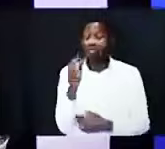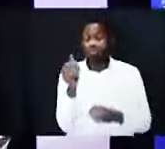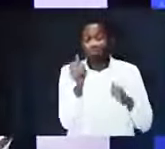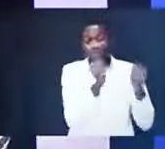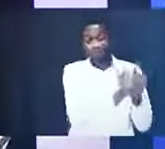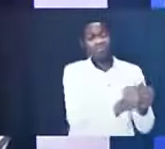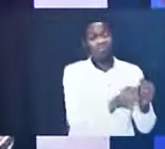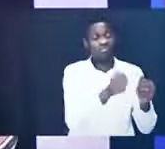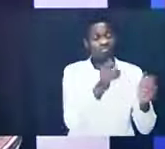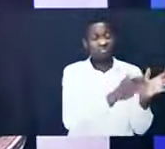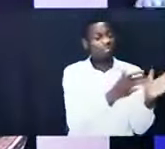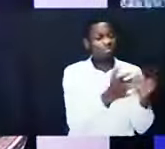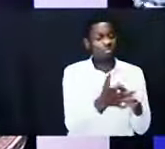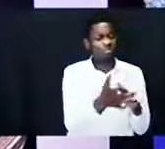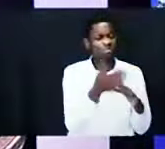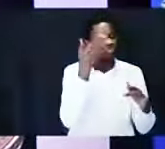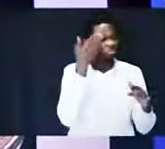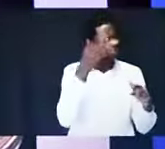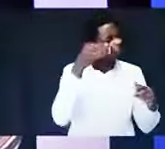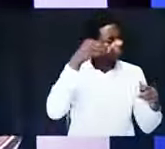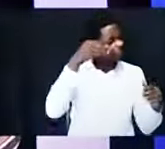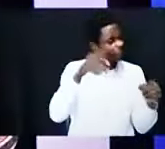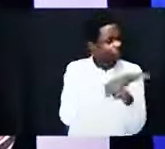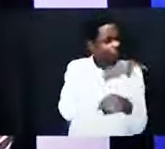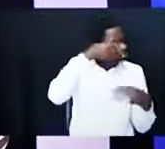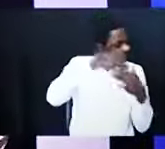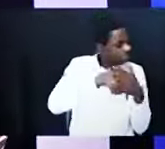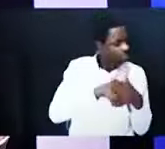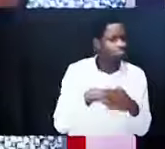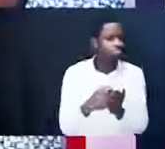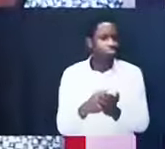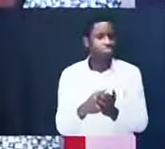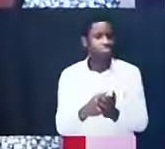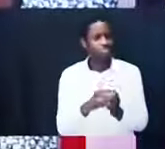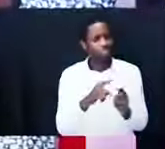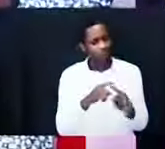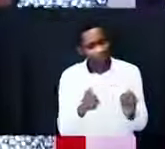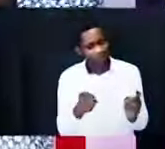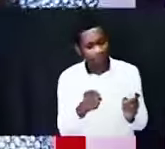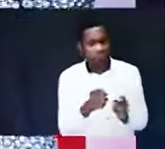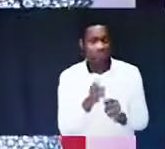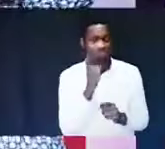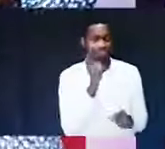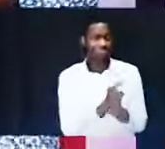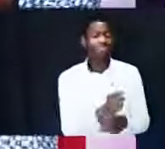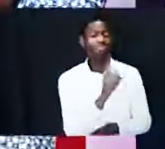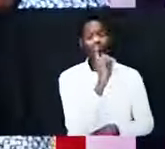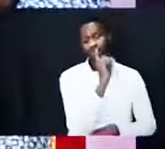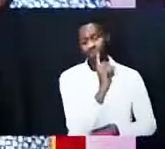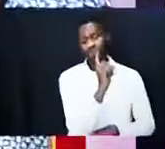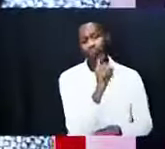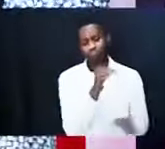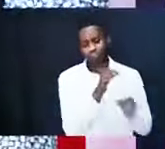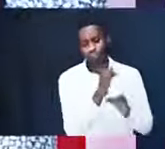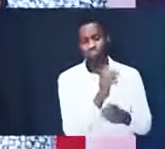so much with him. But I'll just tell you one. See,